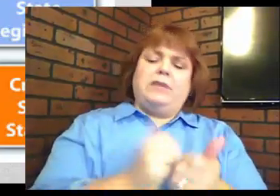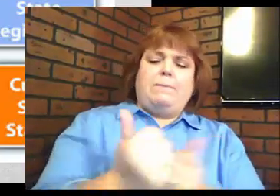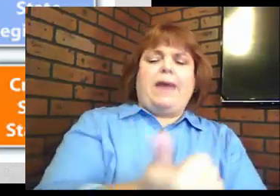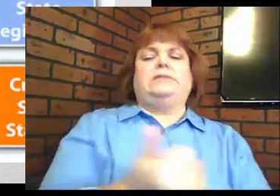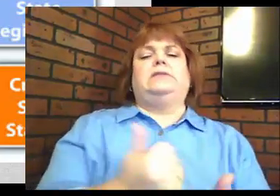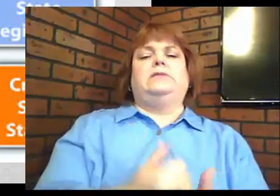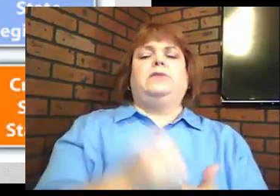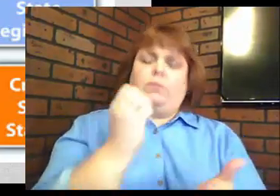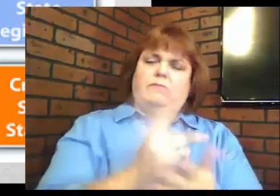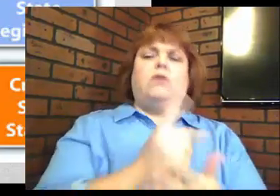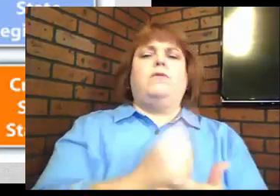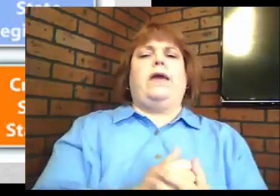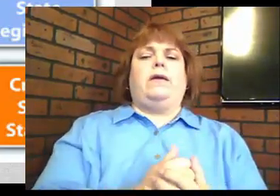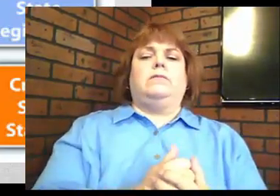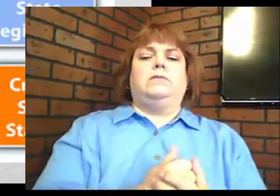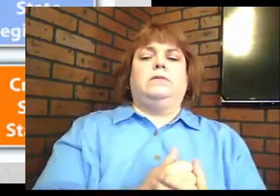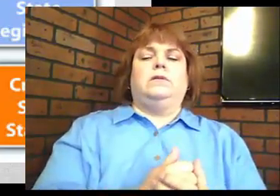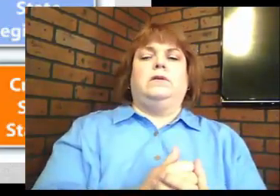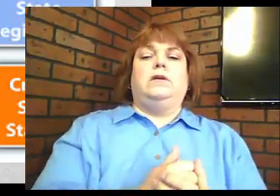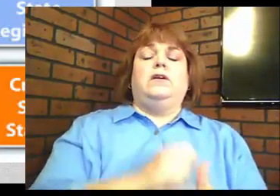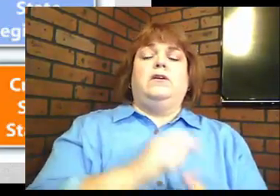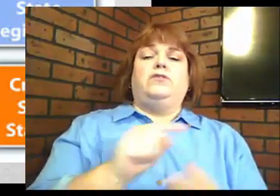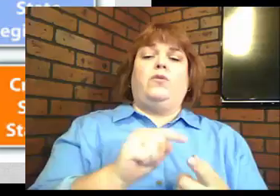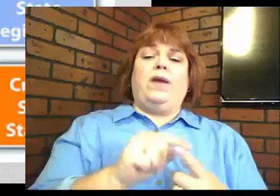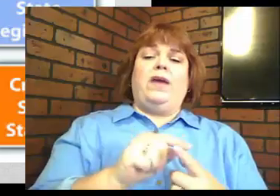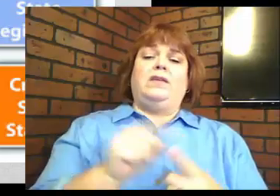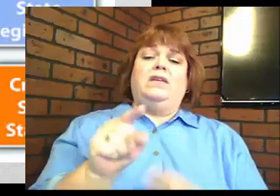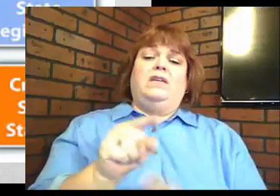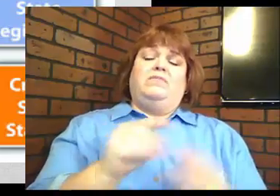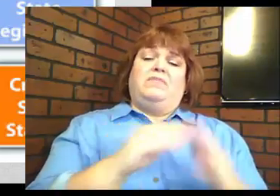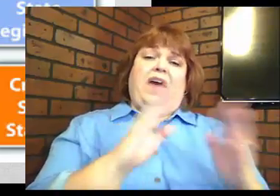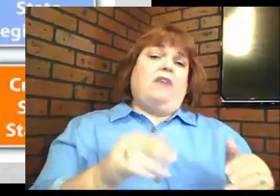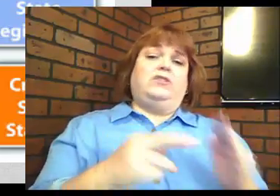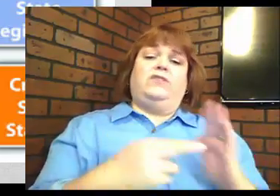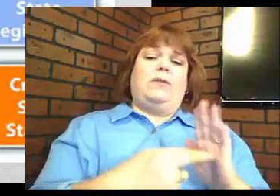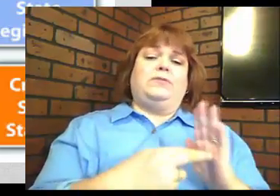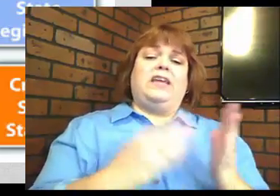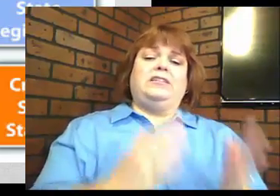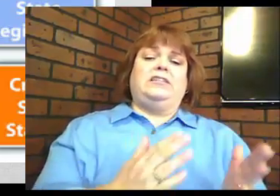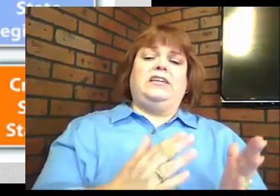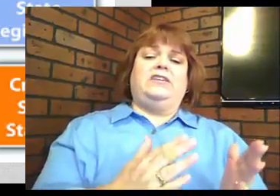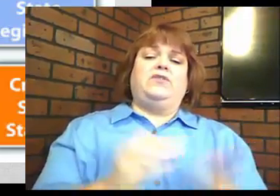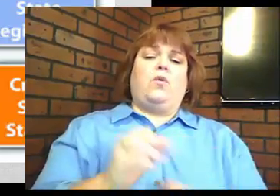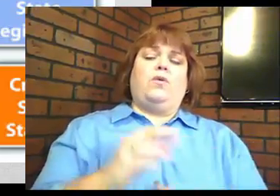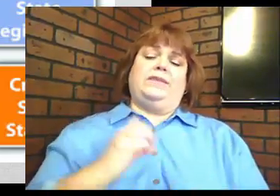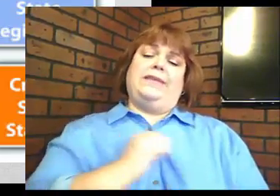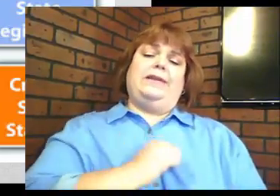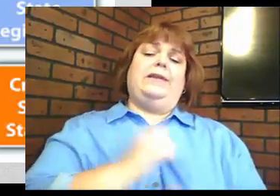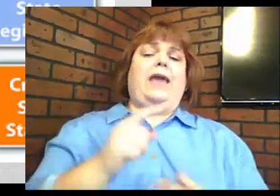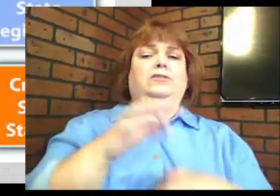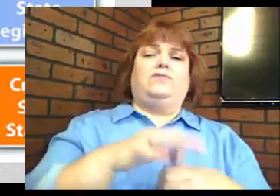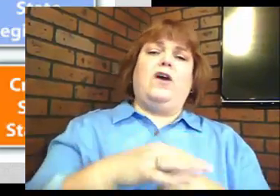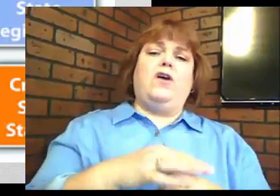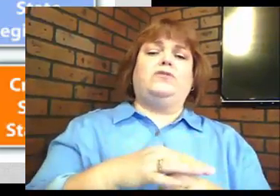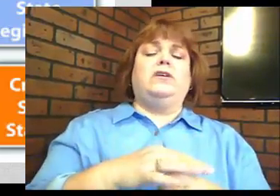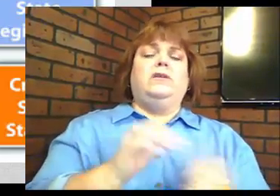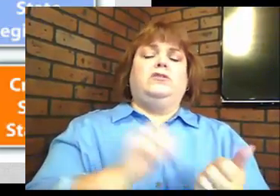Legislative is the third part of the government that sets up, makes the laws. Legislative.